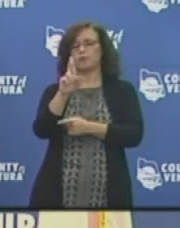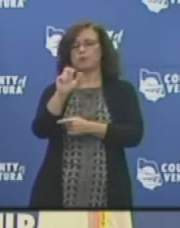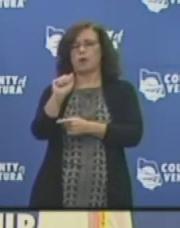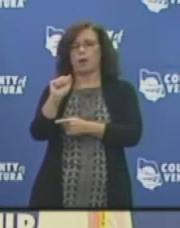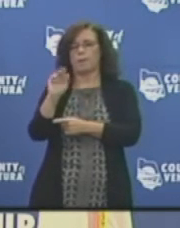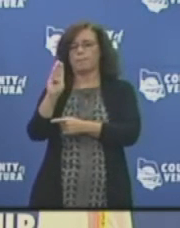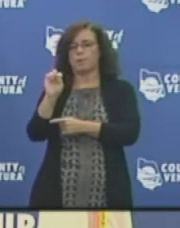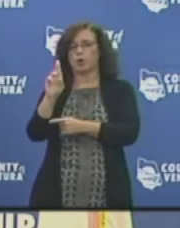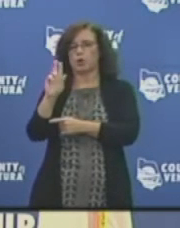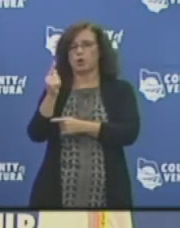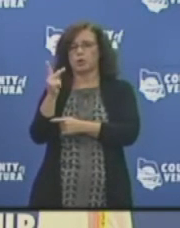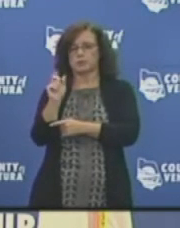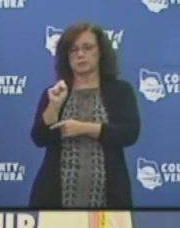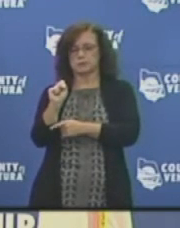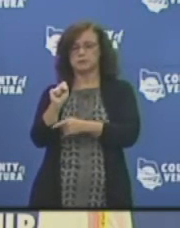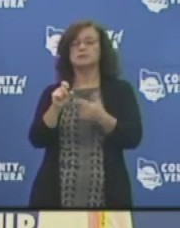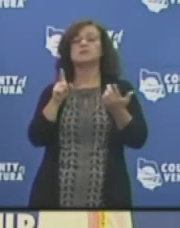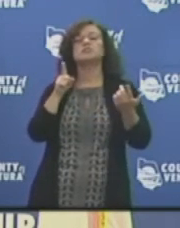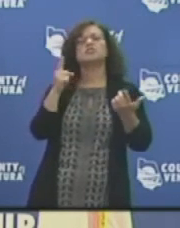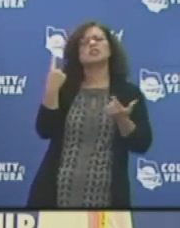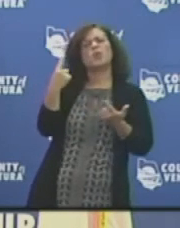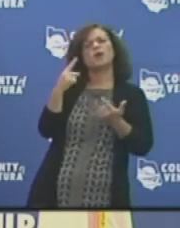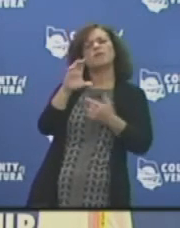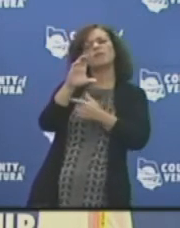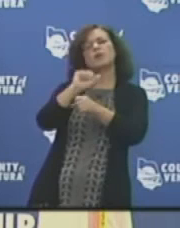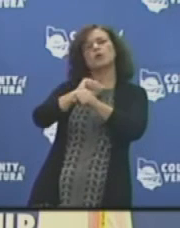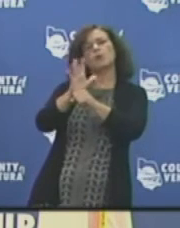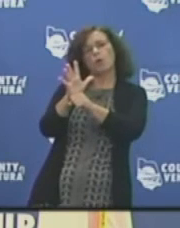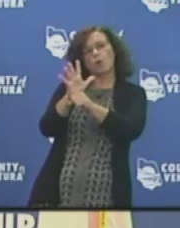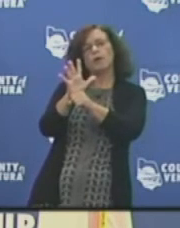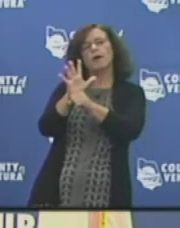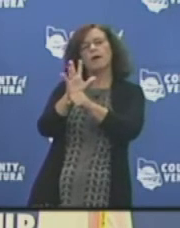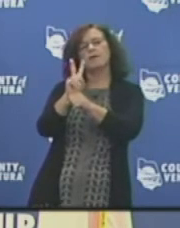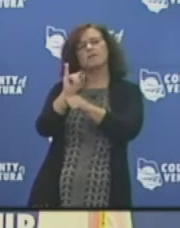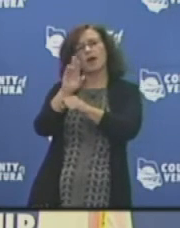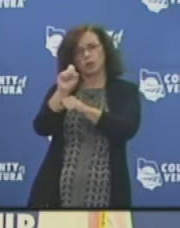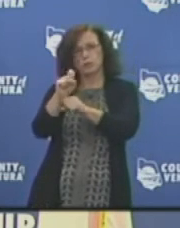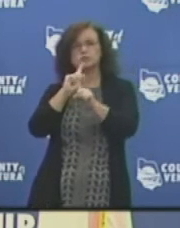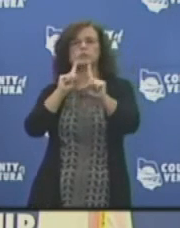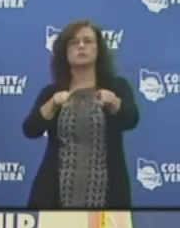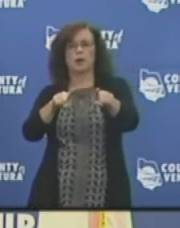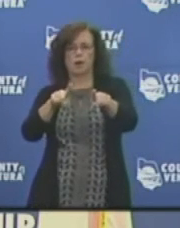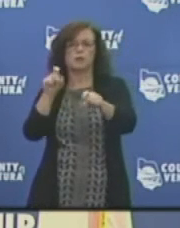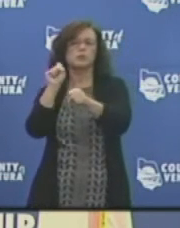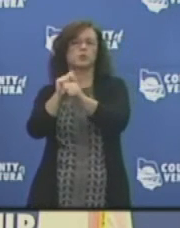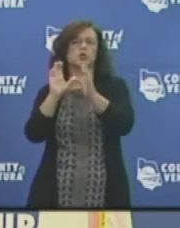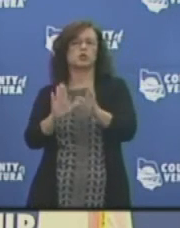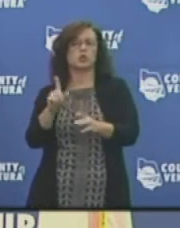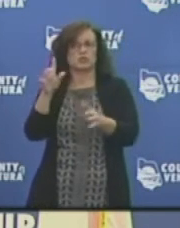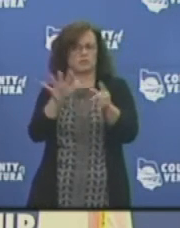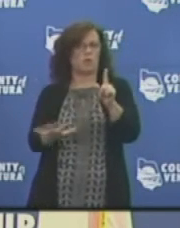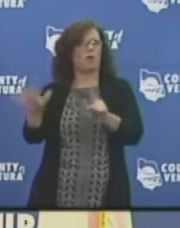the coronavirus response coordinators in our nation, reflect on what